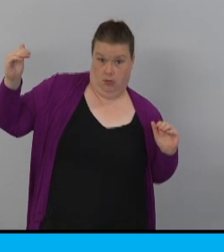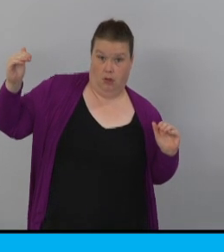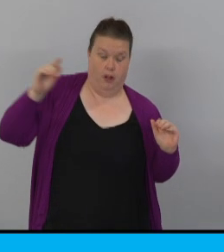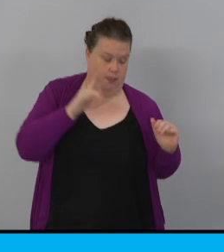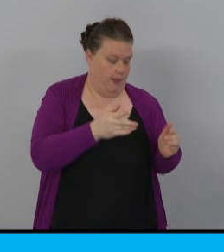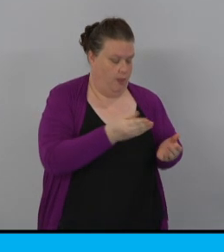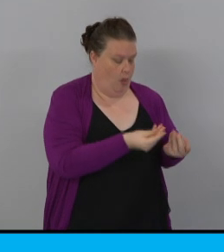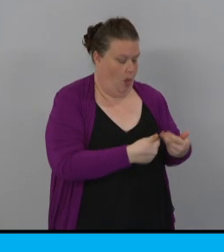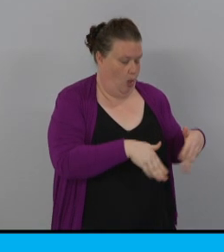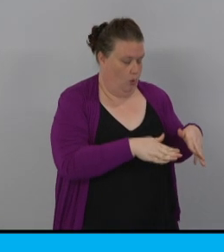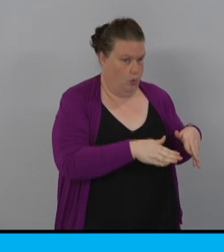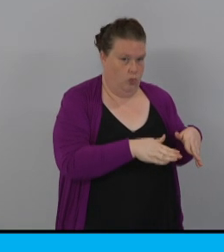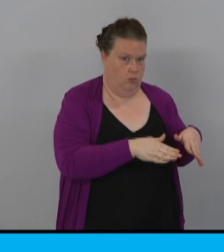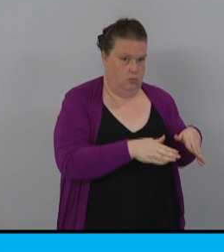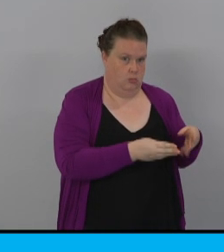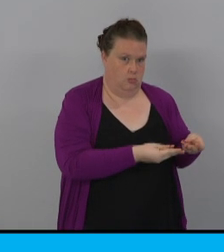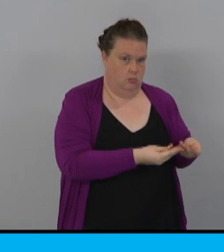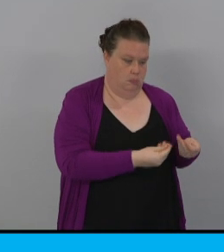taxes.